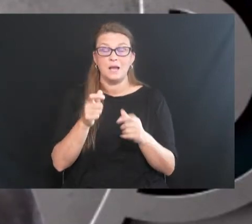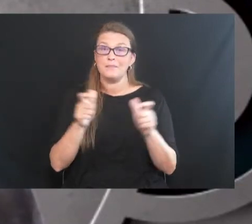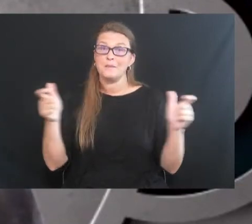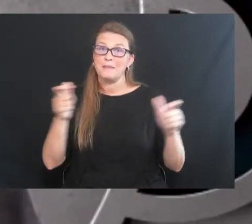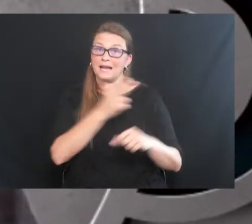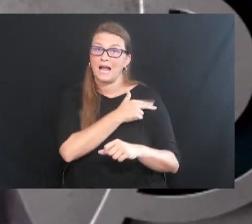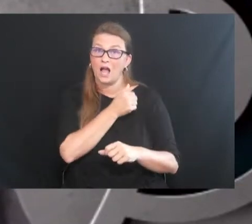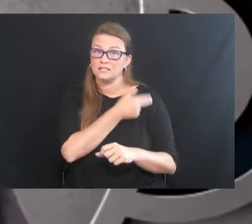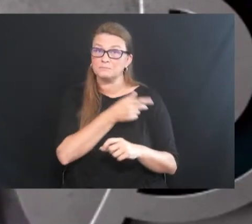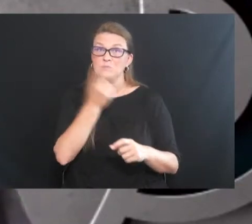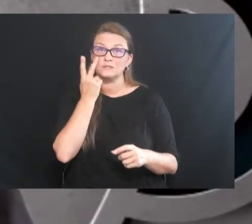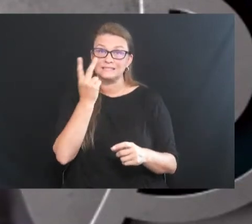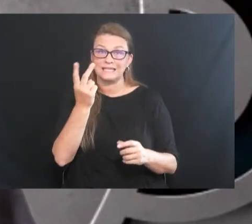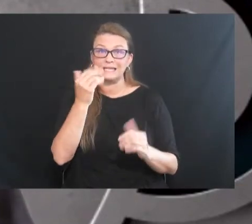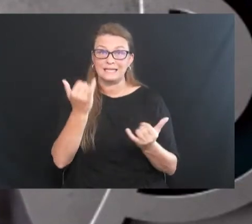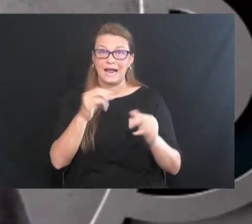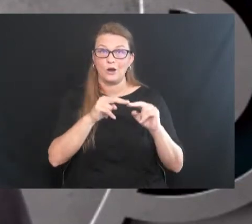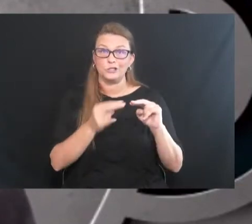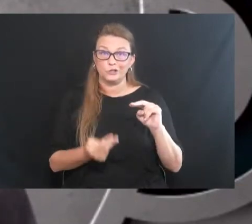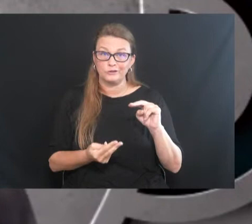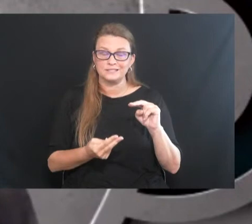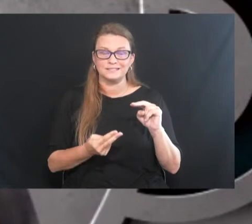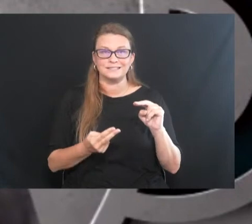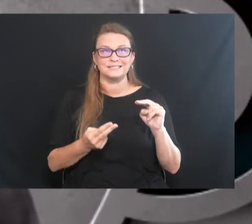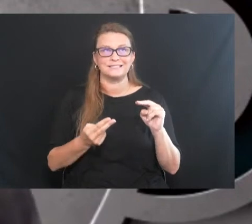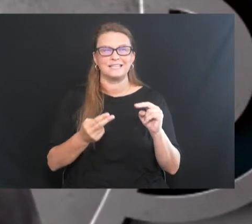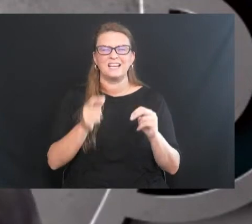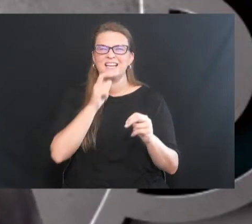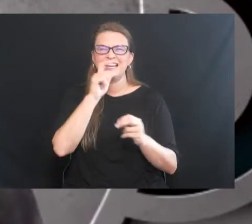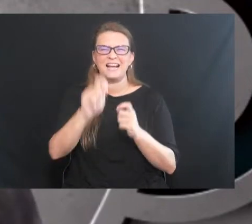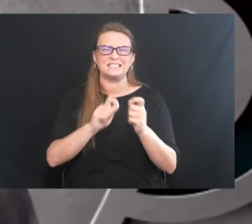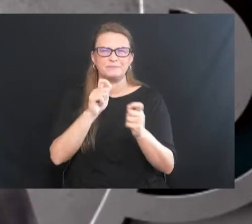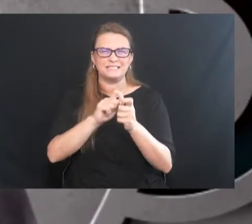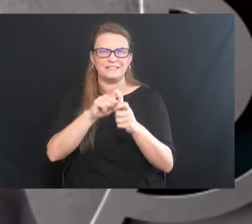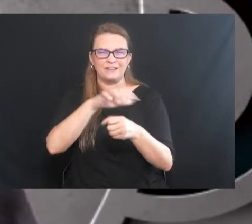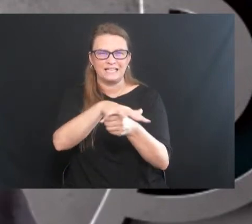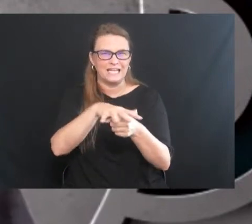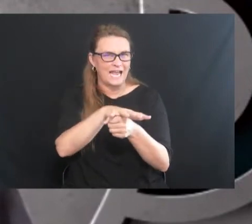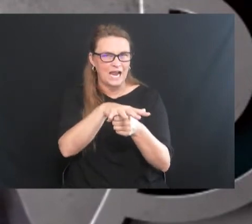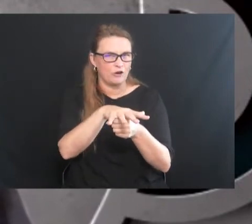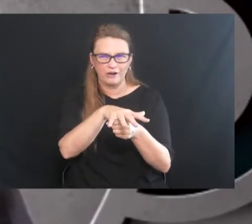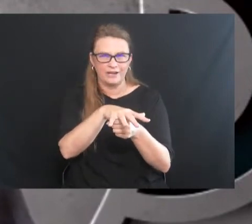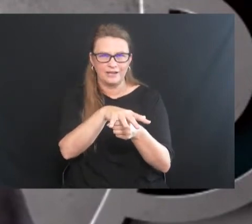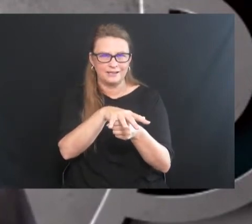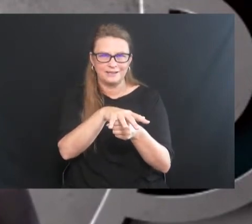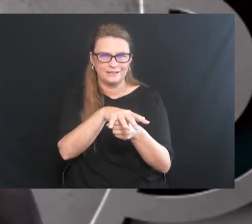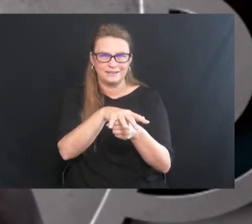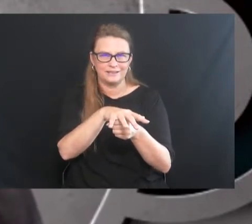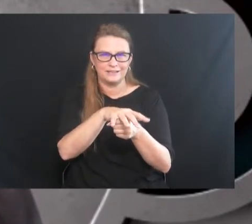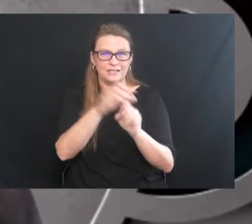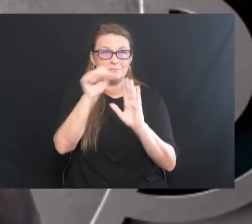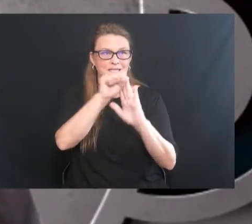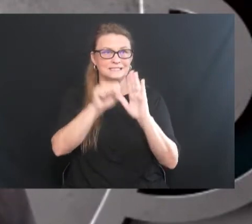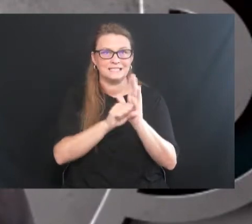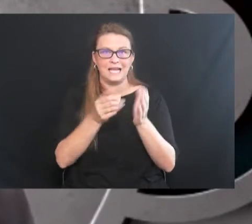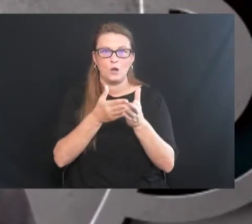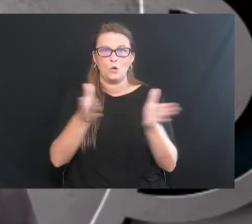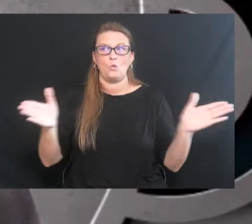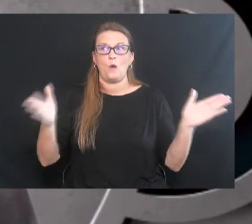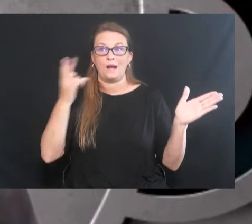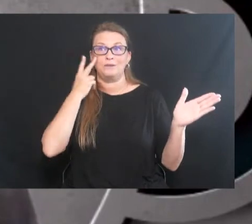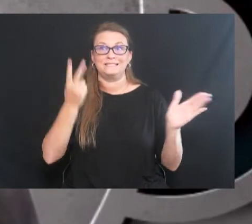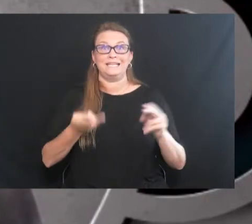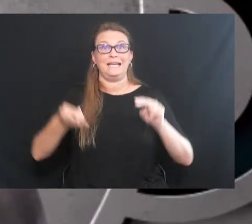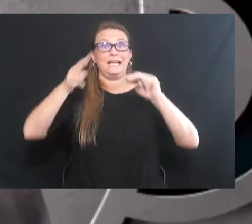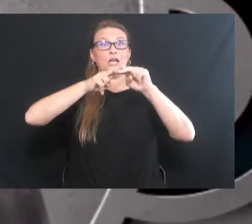their overall decrease trend, but I wouldn't say it's a geographical trend that we're seeing, because statewide we have seen a decrease in cases. Over the last